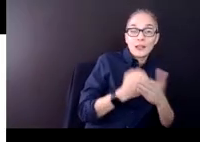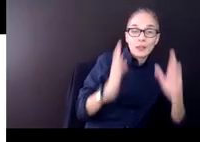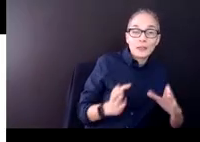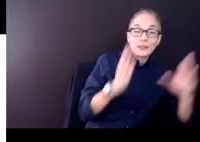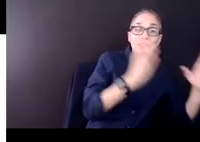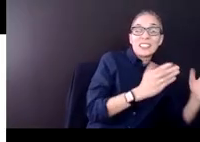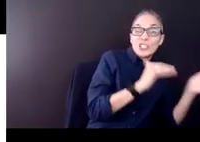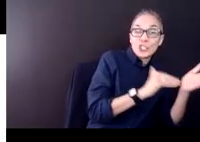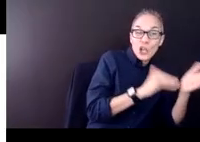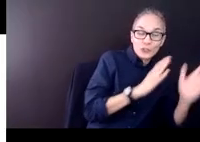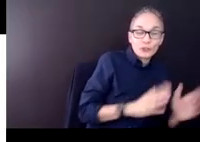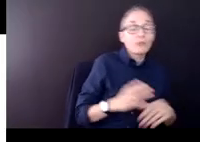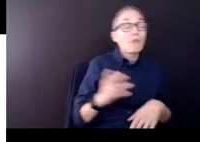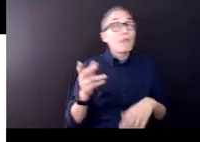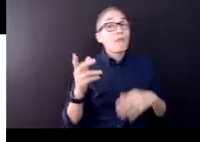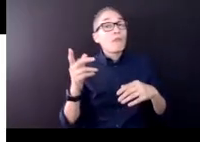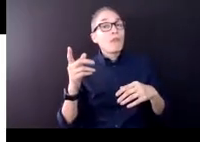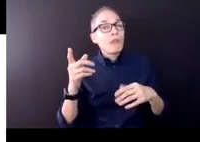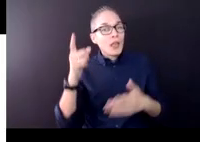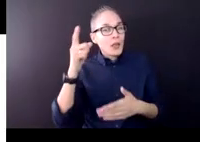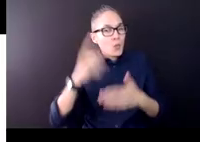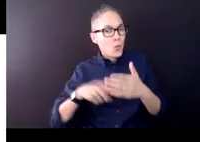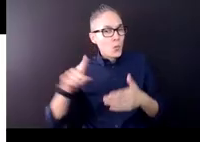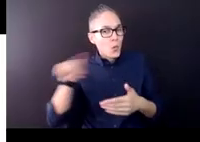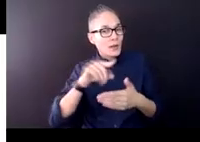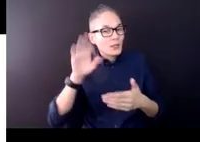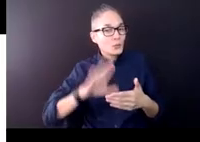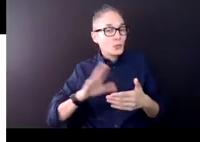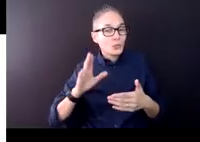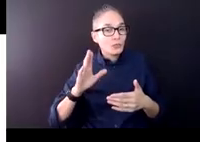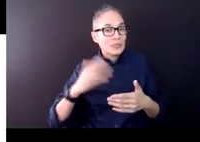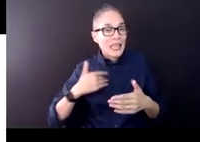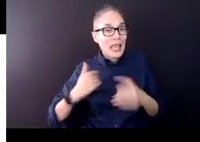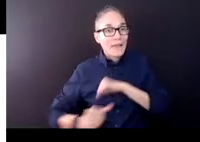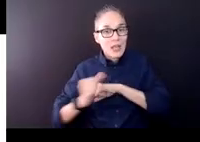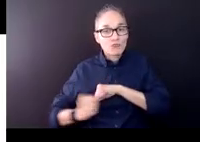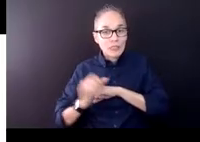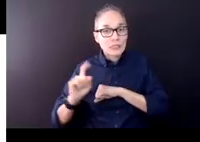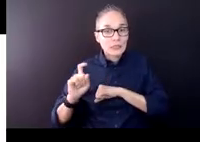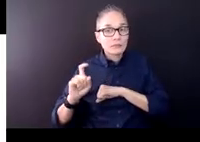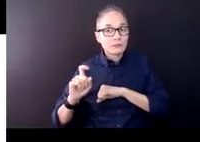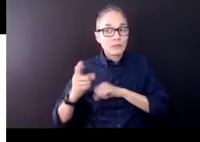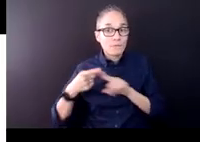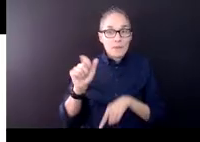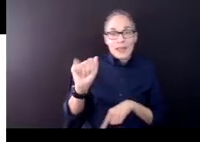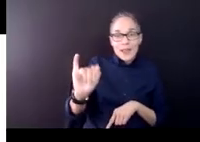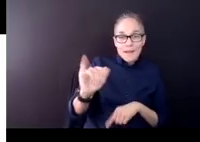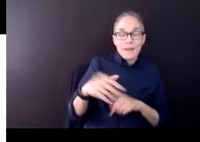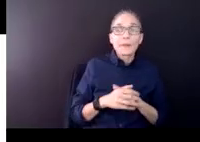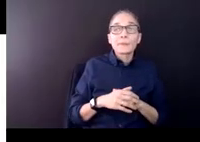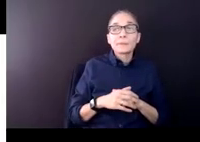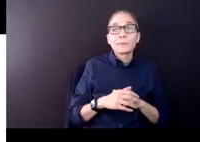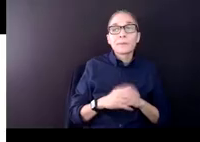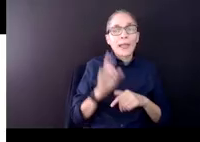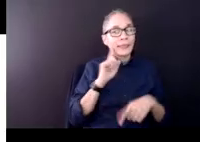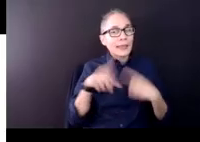finally, what do students themselves have at stake? When we talk about AI and technology, we